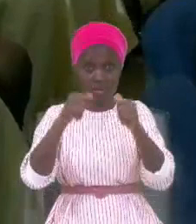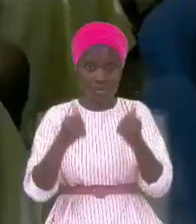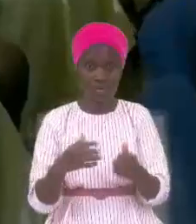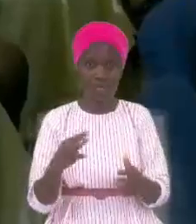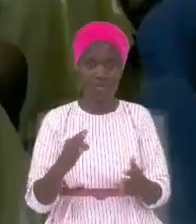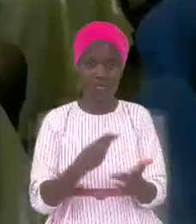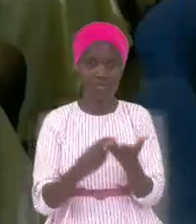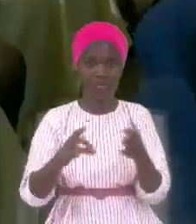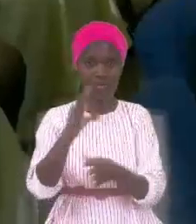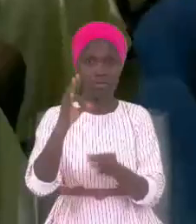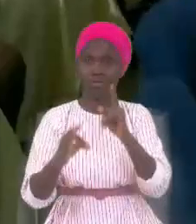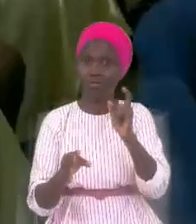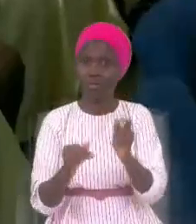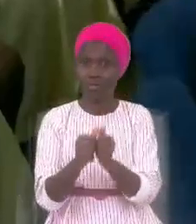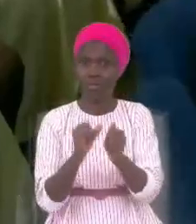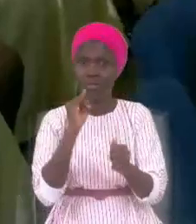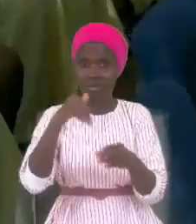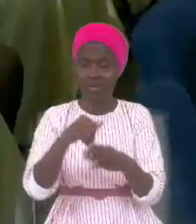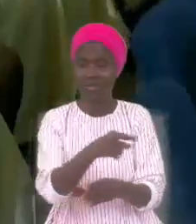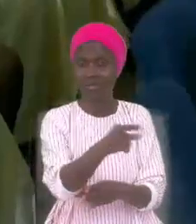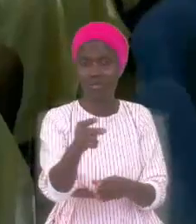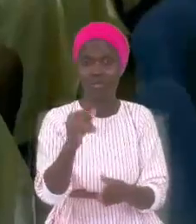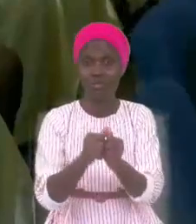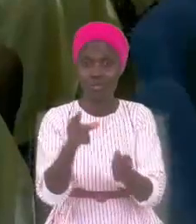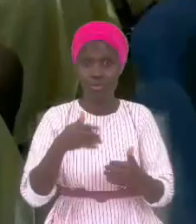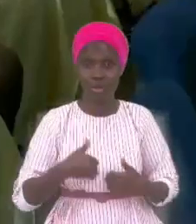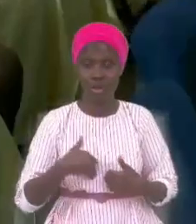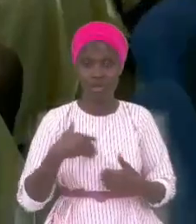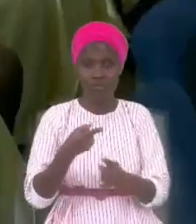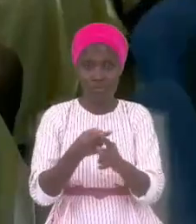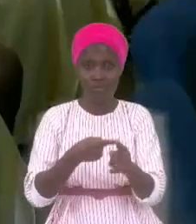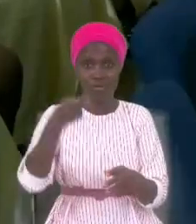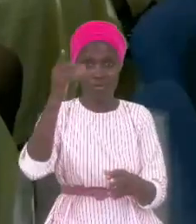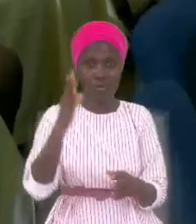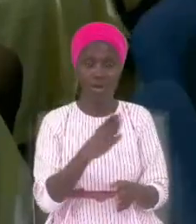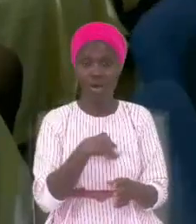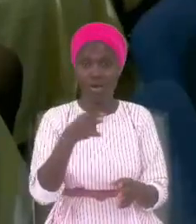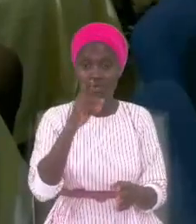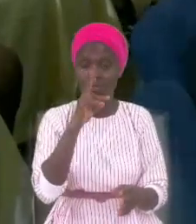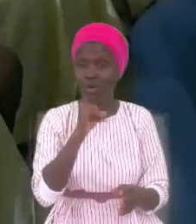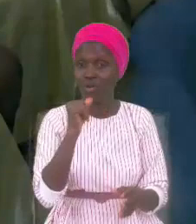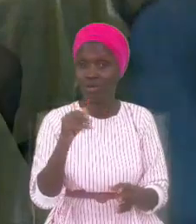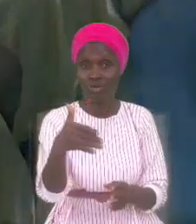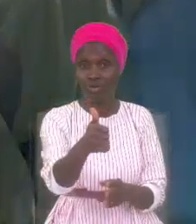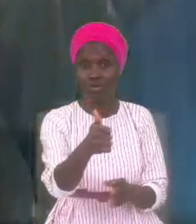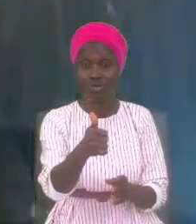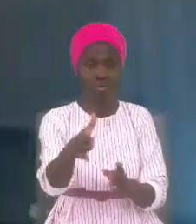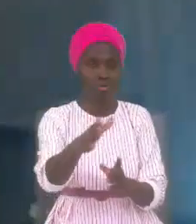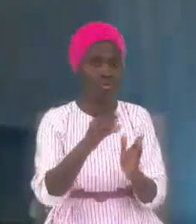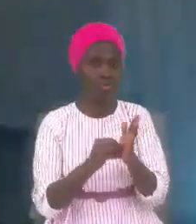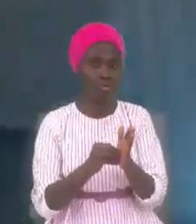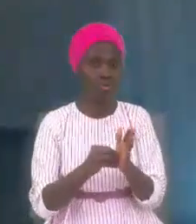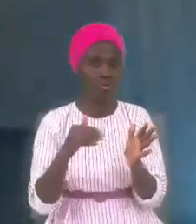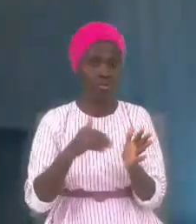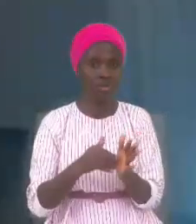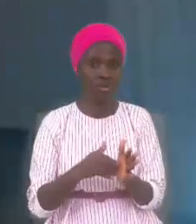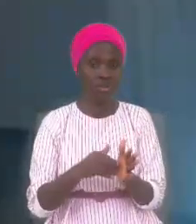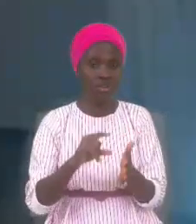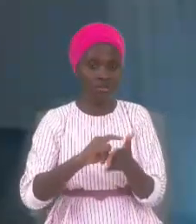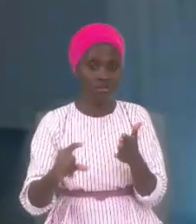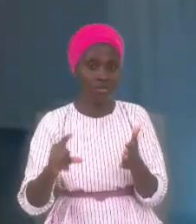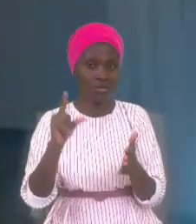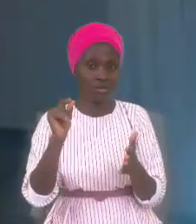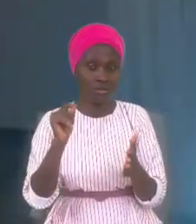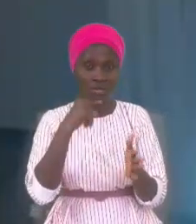you, which ye have of God, and ye are not your own? Then in verse 20, it says, for ye